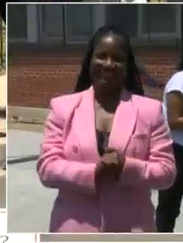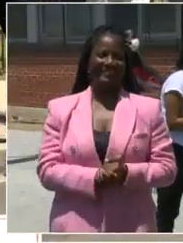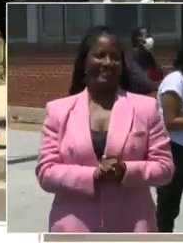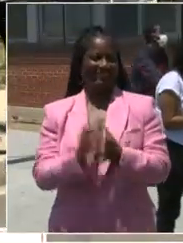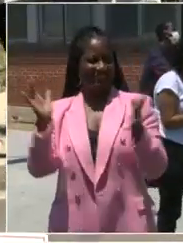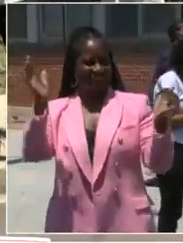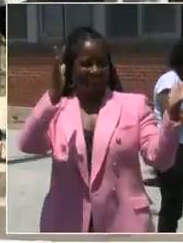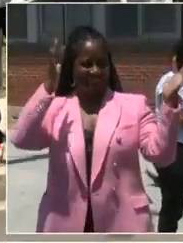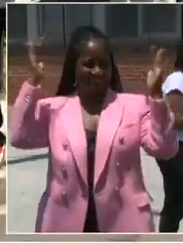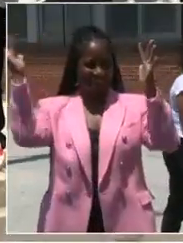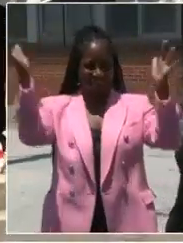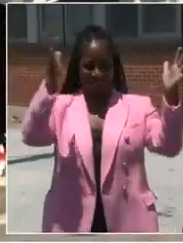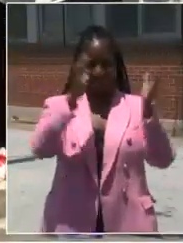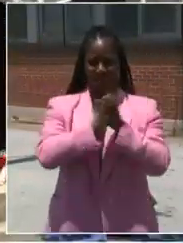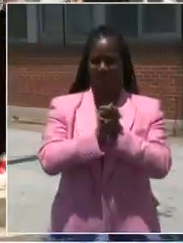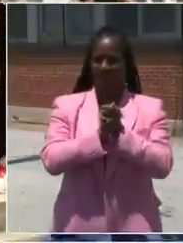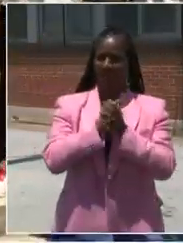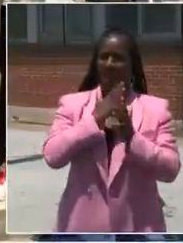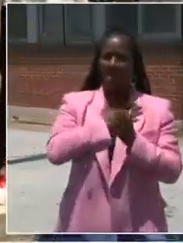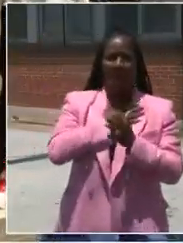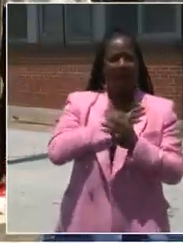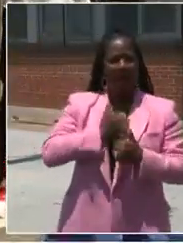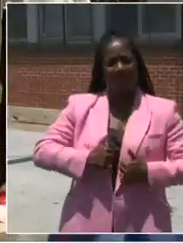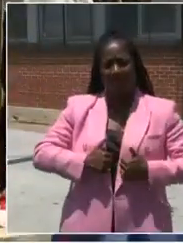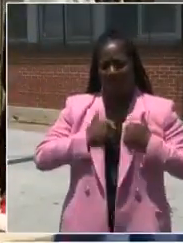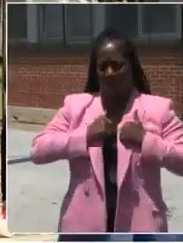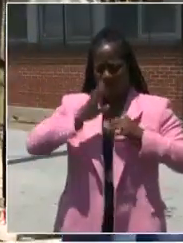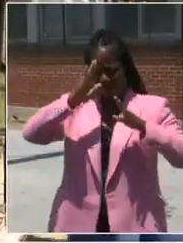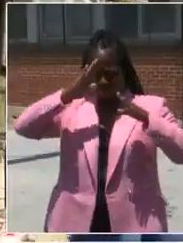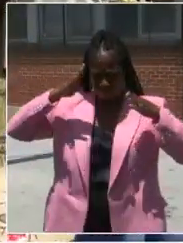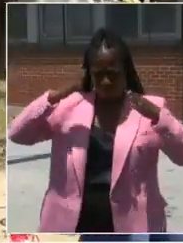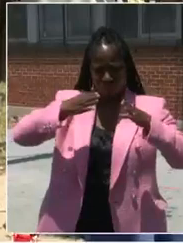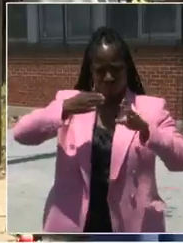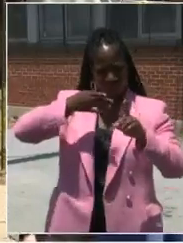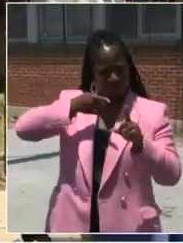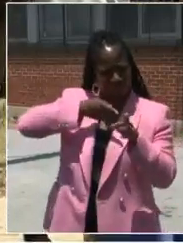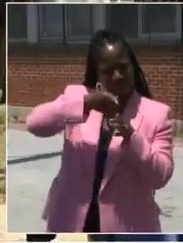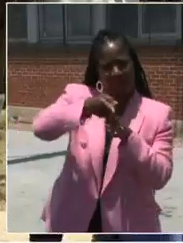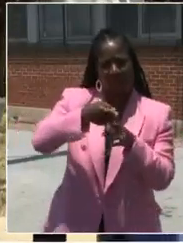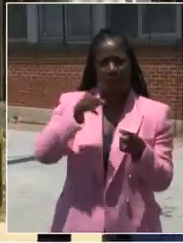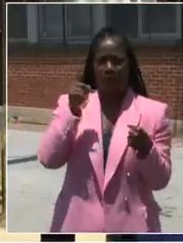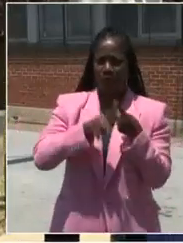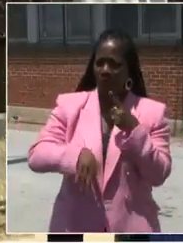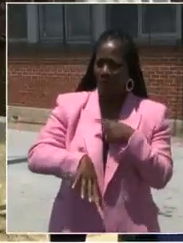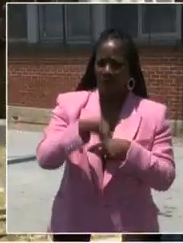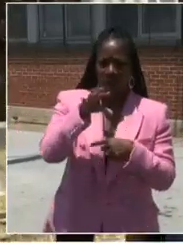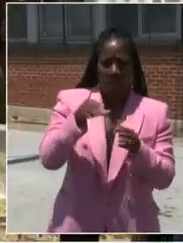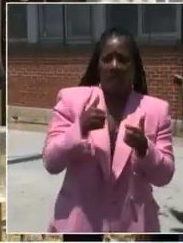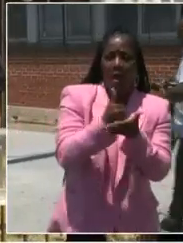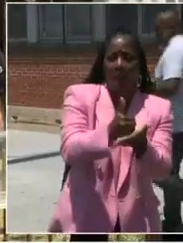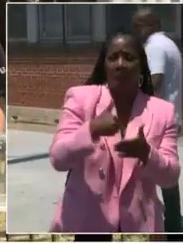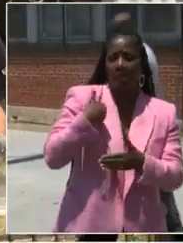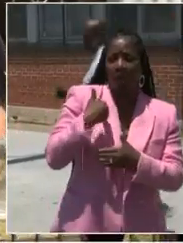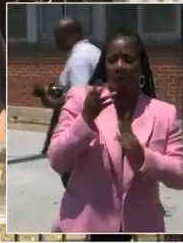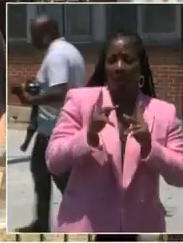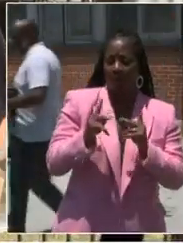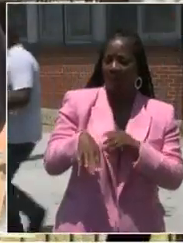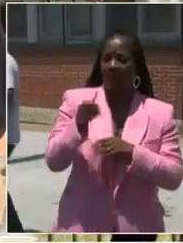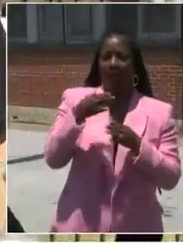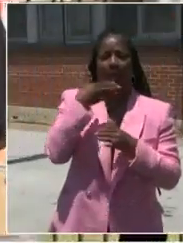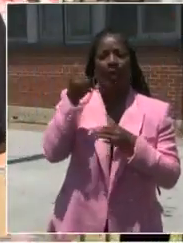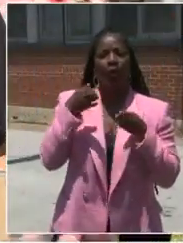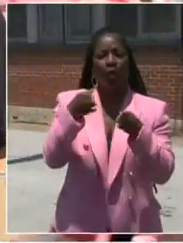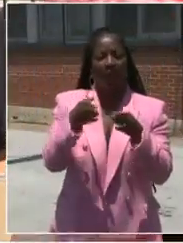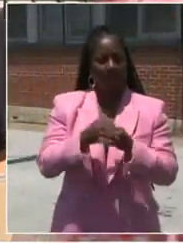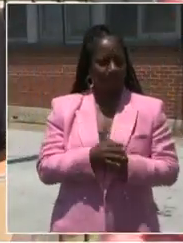I spend my life's work helping young people and adults find a better way. And